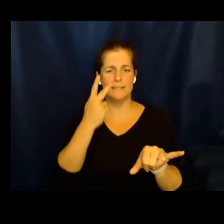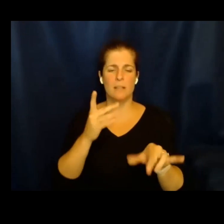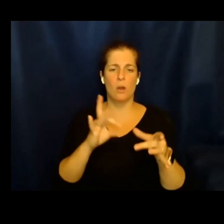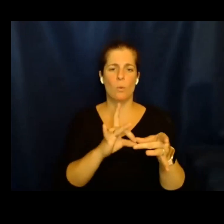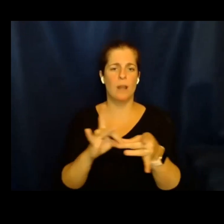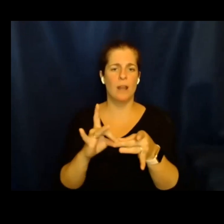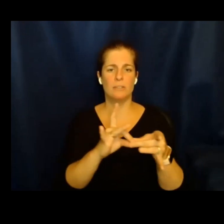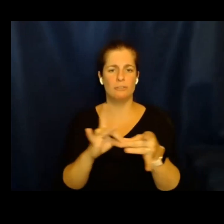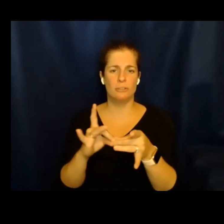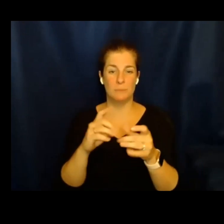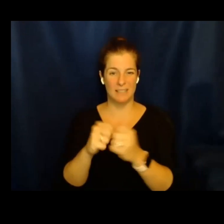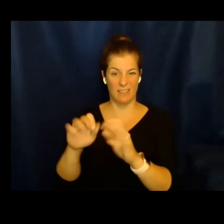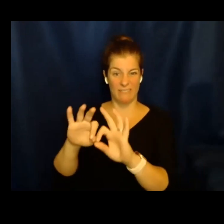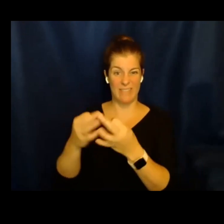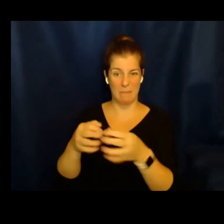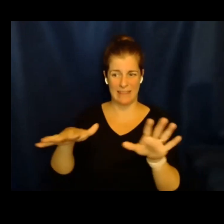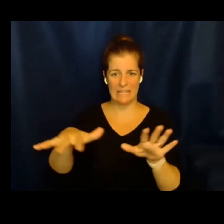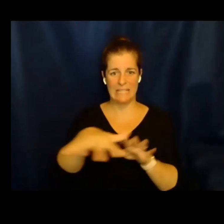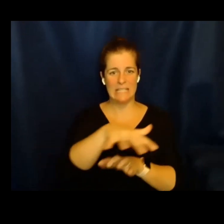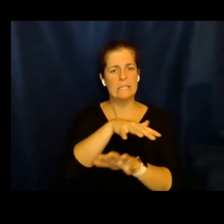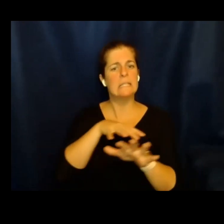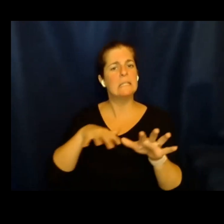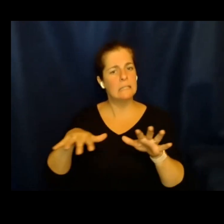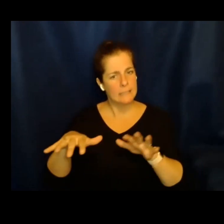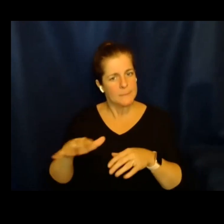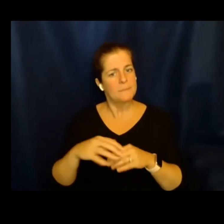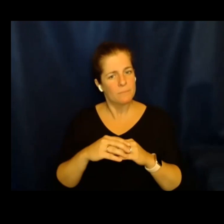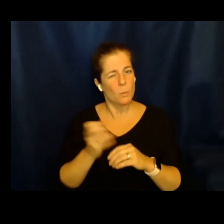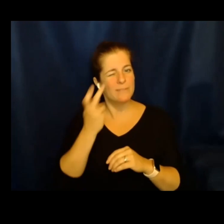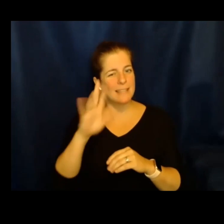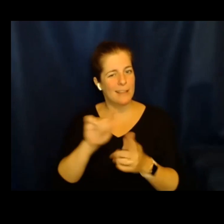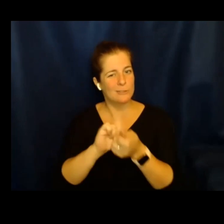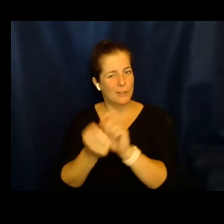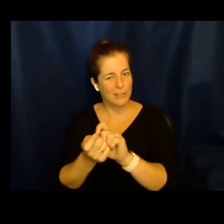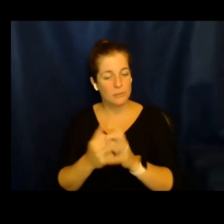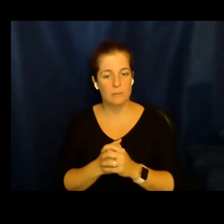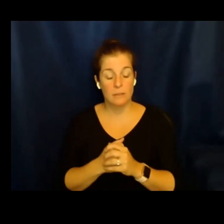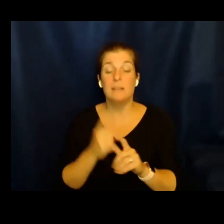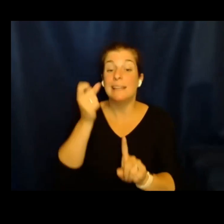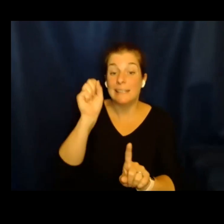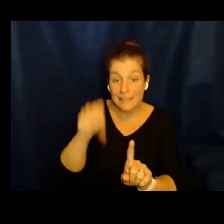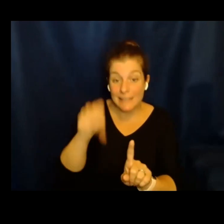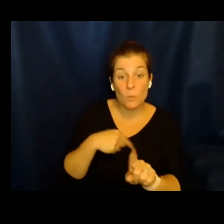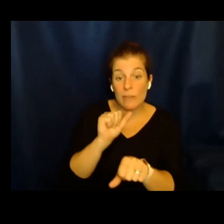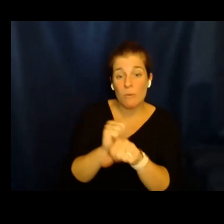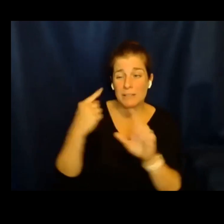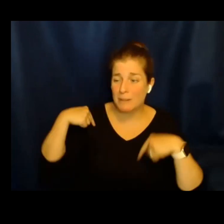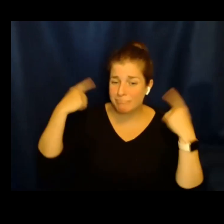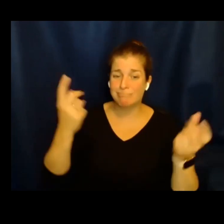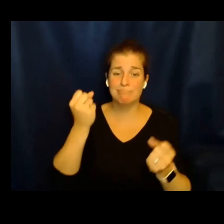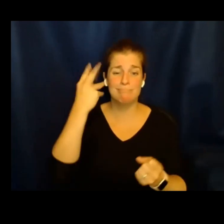situations or relationships. And yes, we have been working for decades with families and the